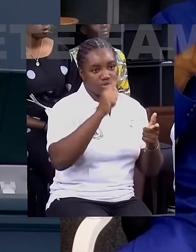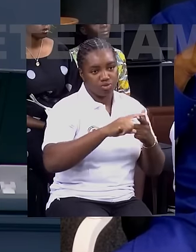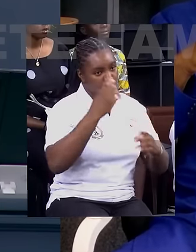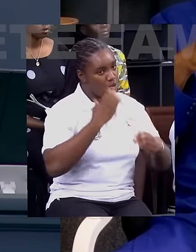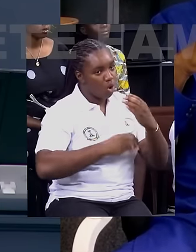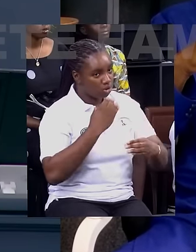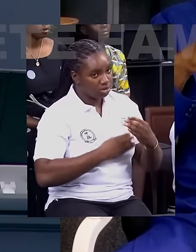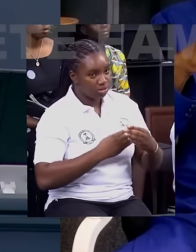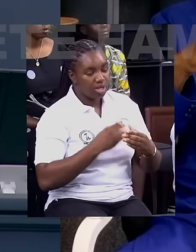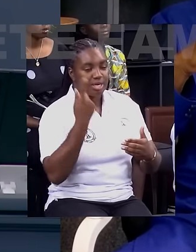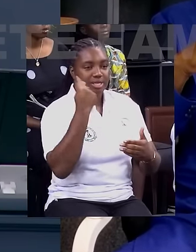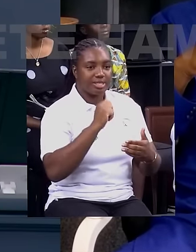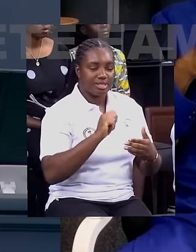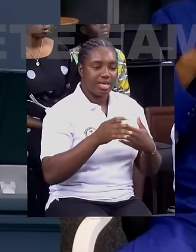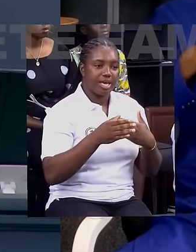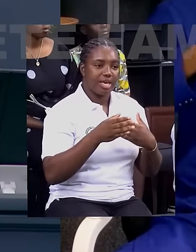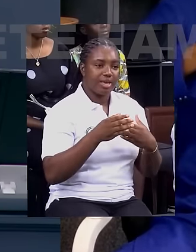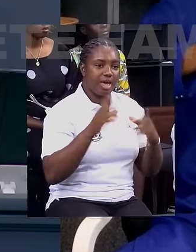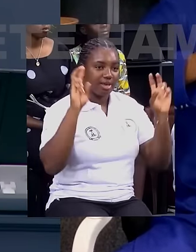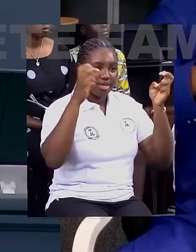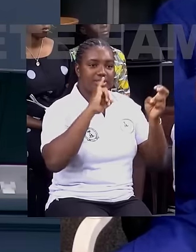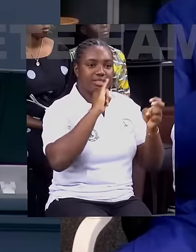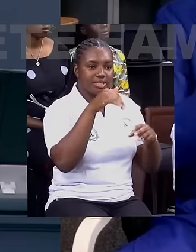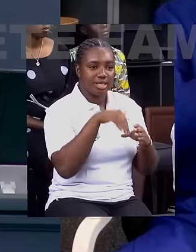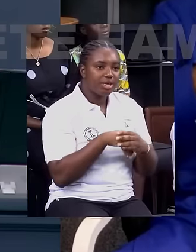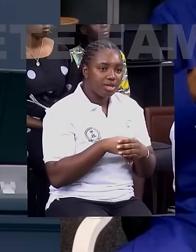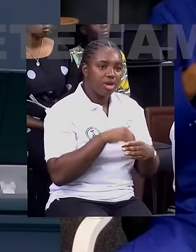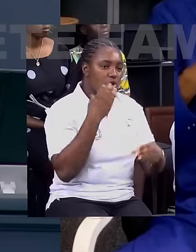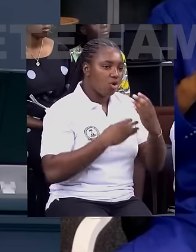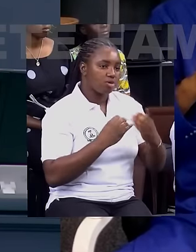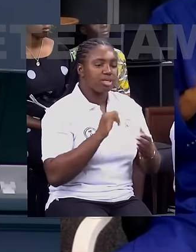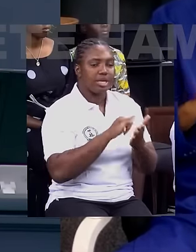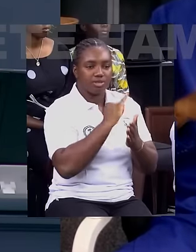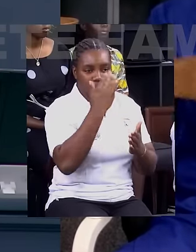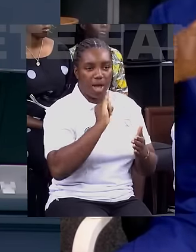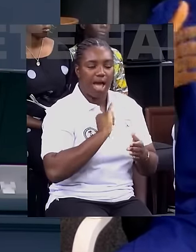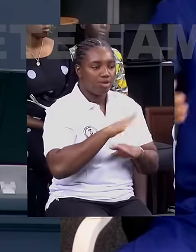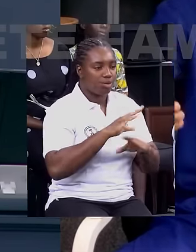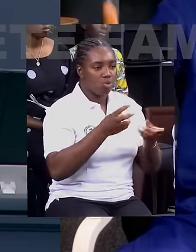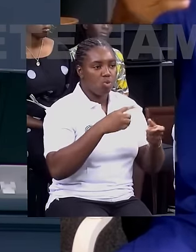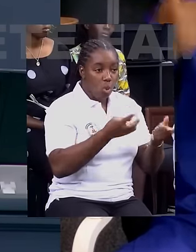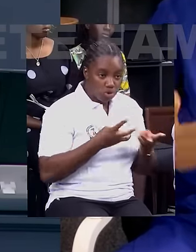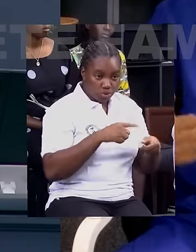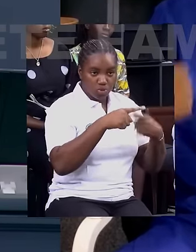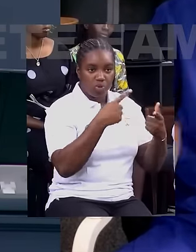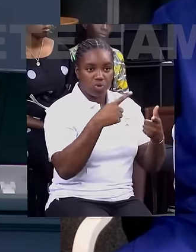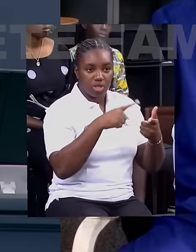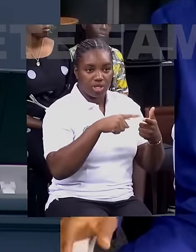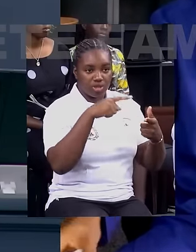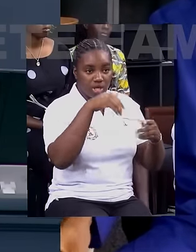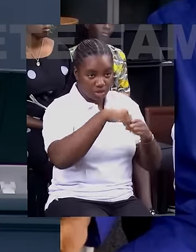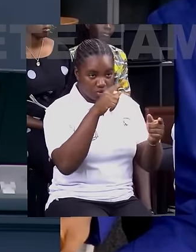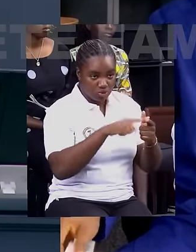The case is in court. And so that's why I didn't want to go into all the details. But just because you said I should